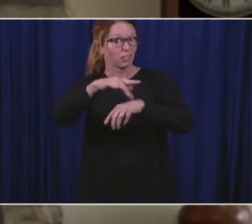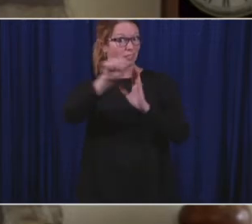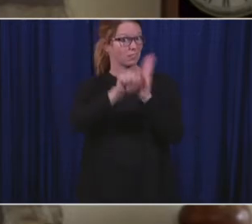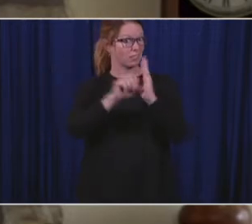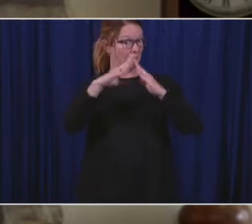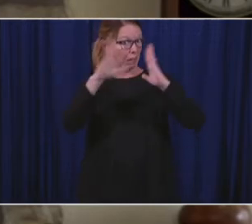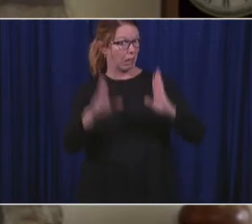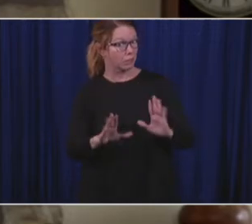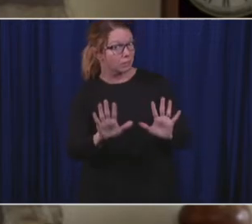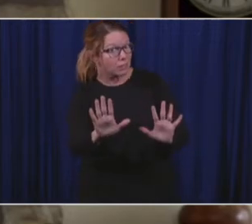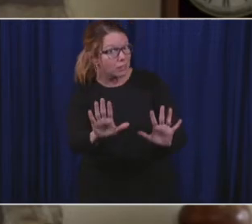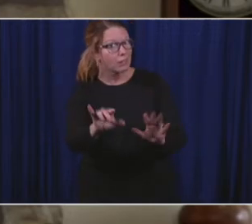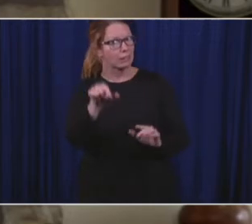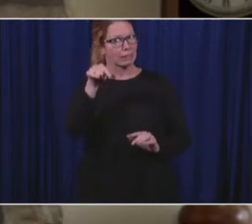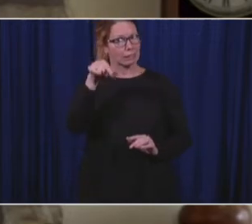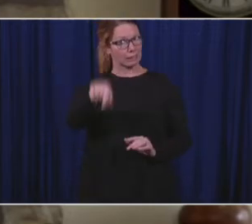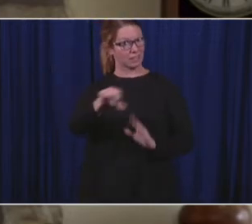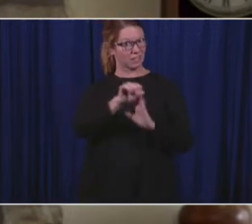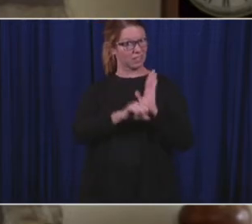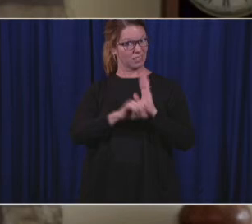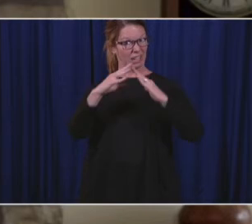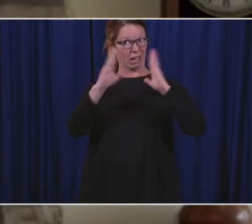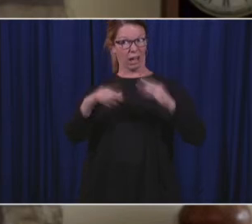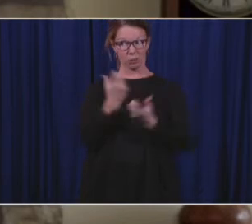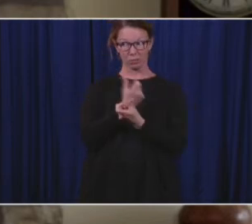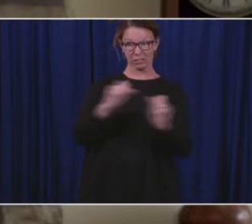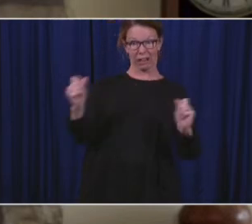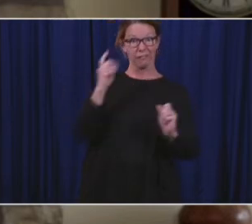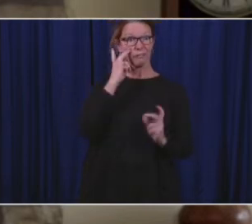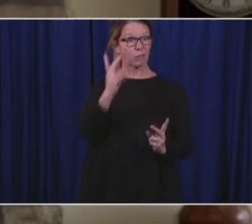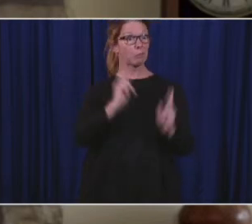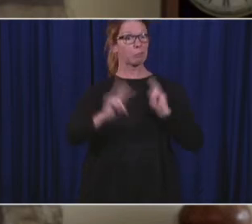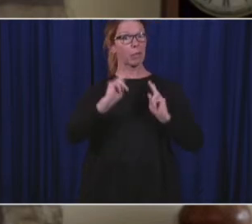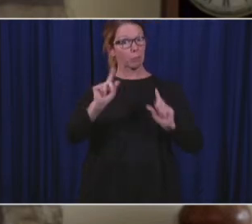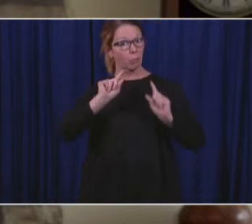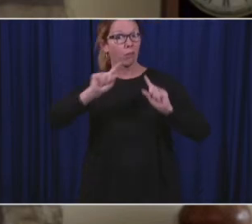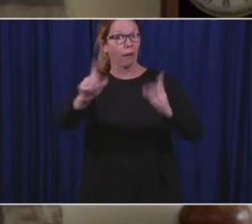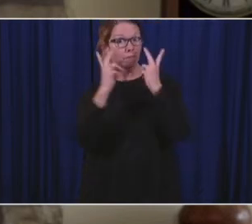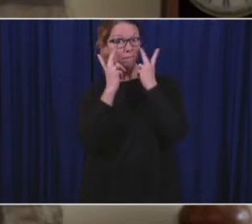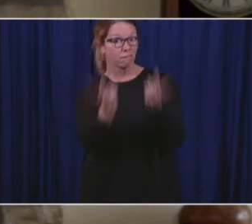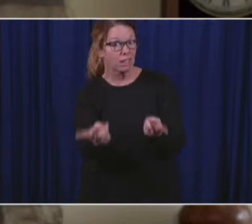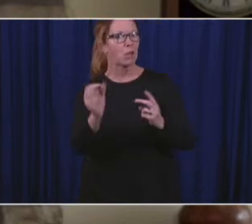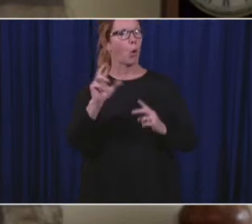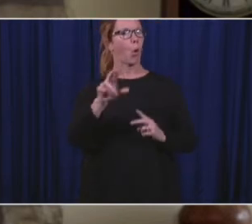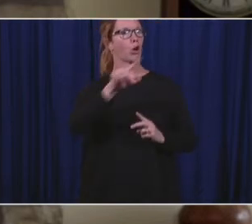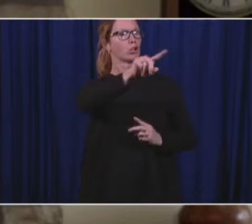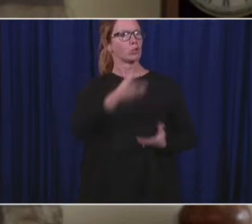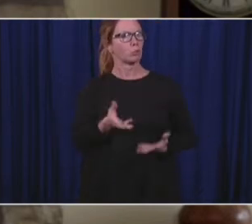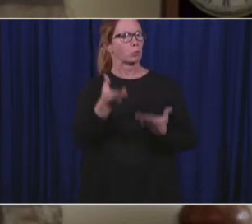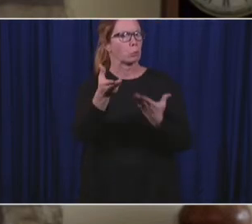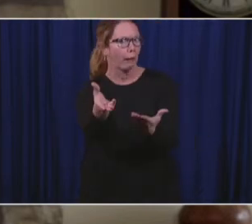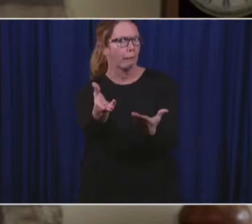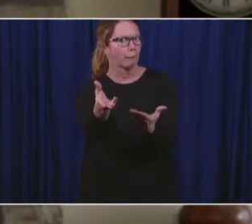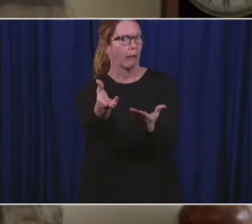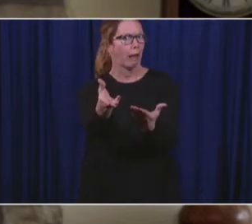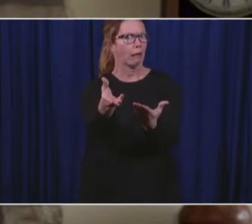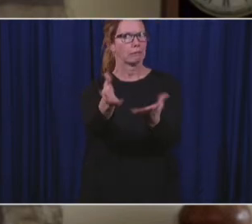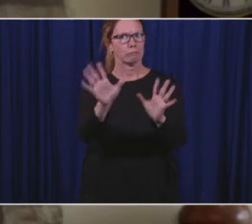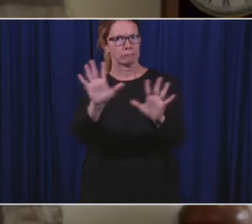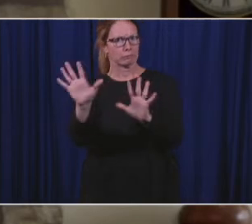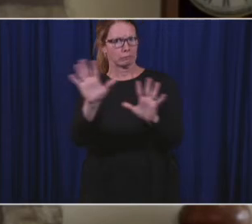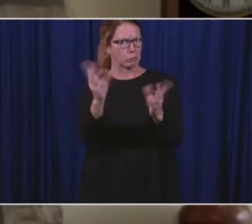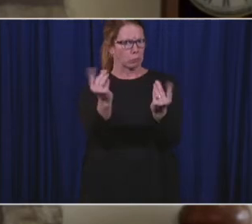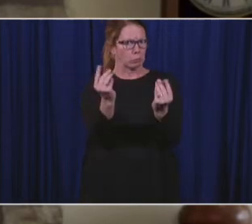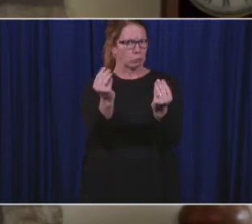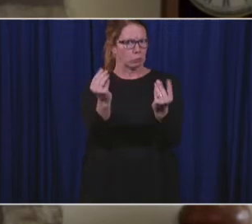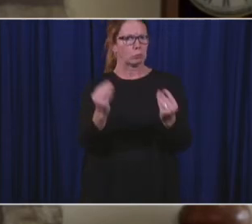question is the State House a safe place for citizens to visit right now, or do you have any recommendations to fellow public officials about this